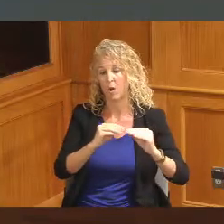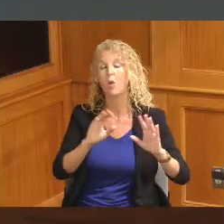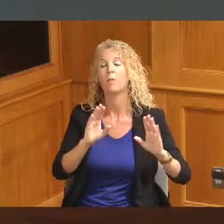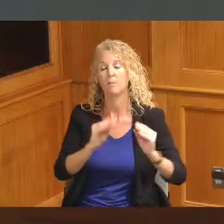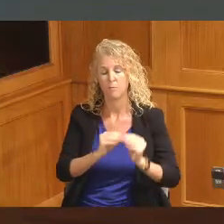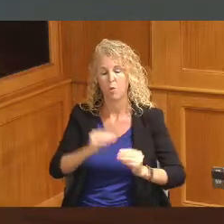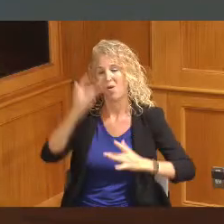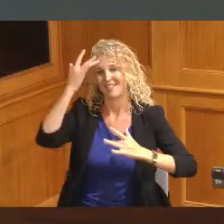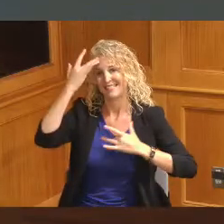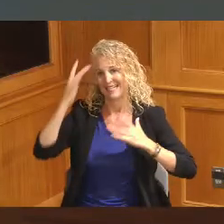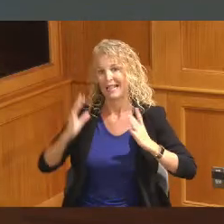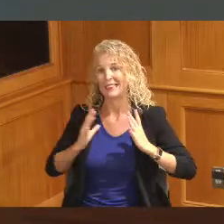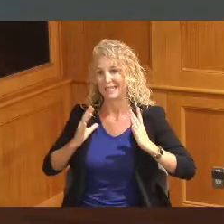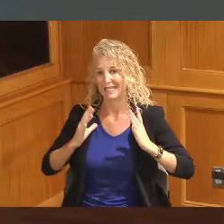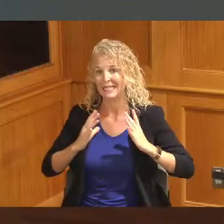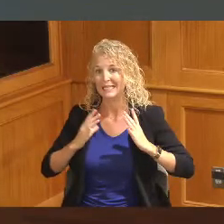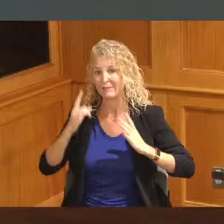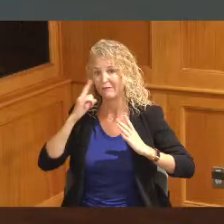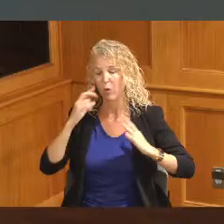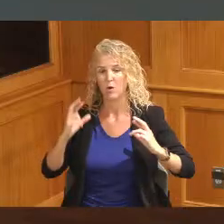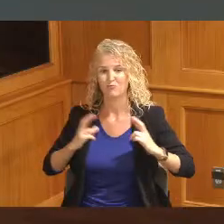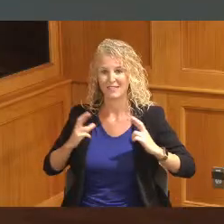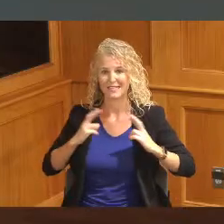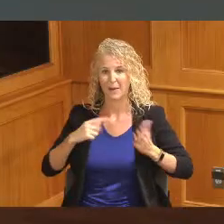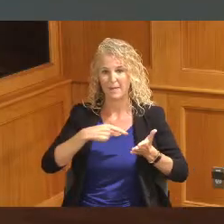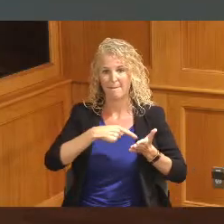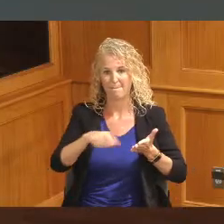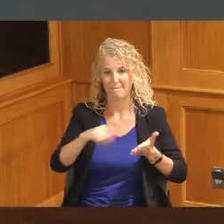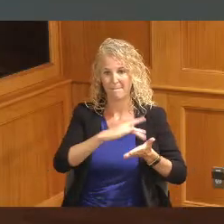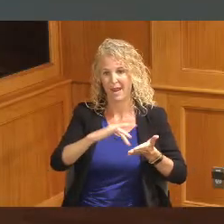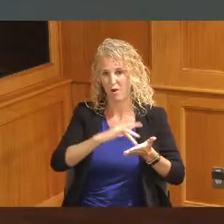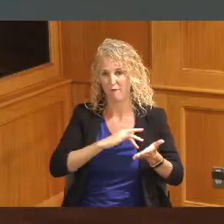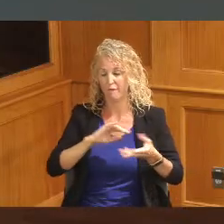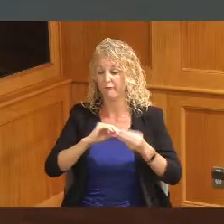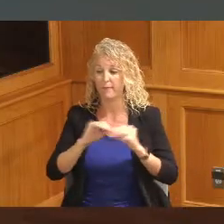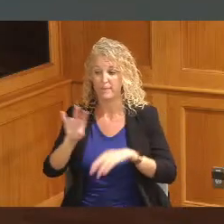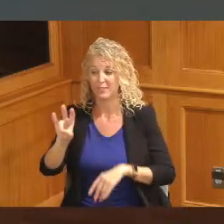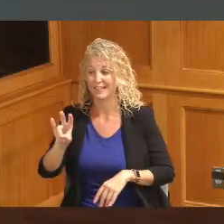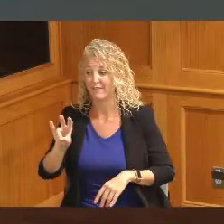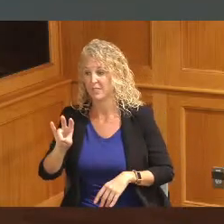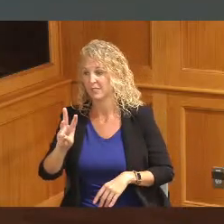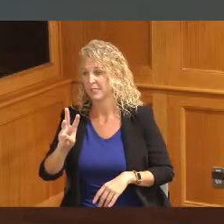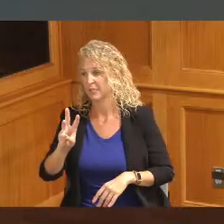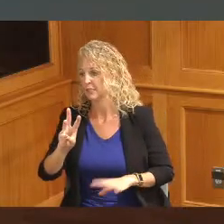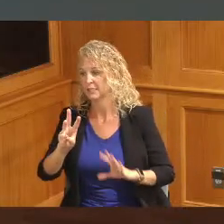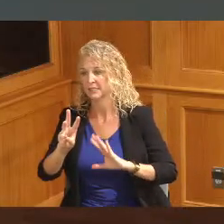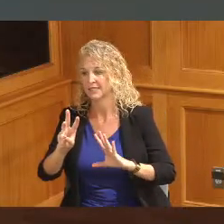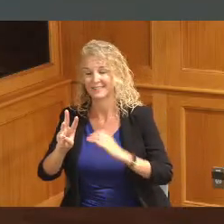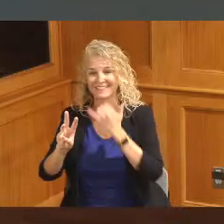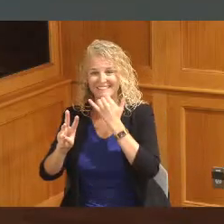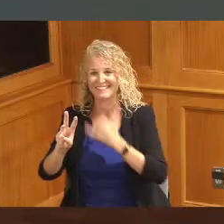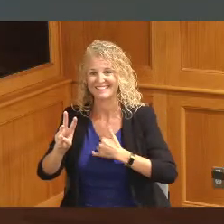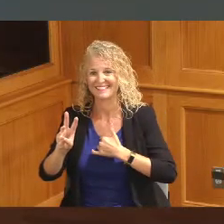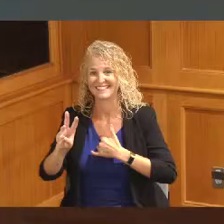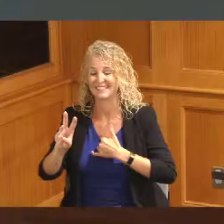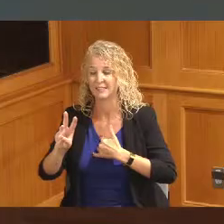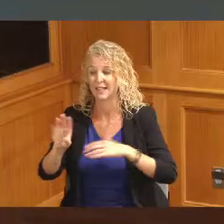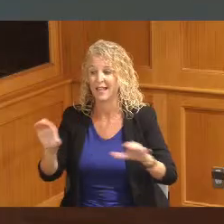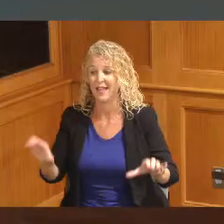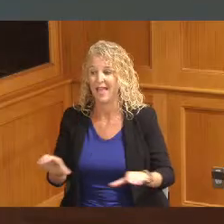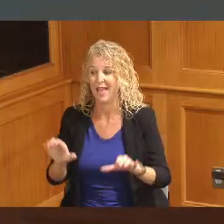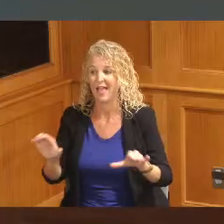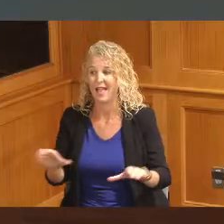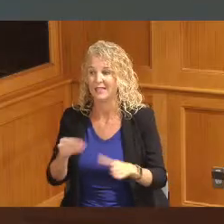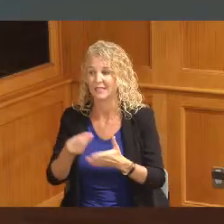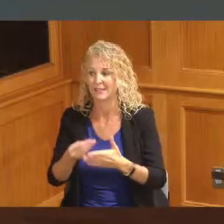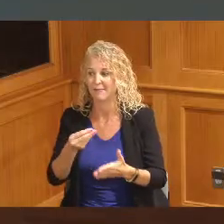for retirement payouts. Item number 6 is designating the active